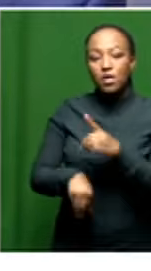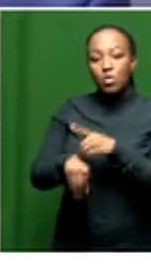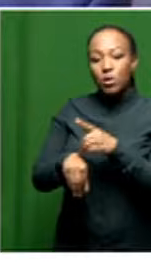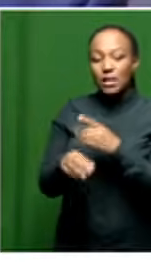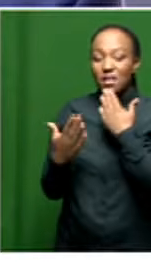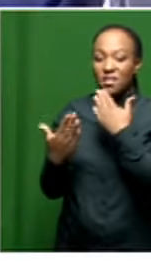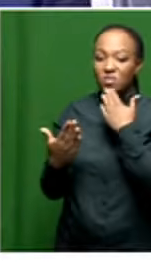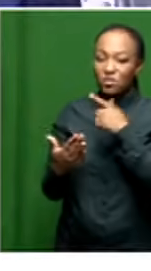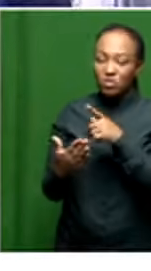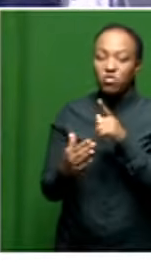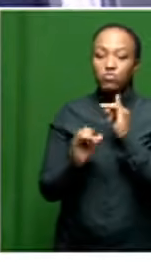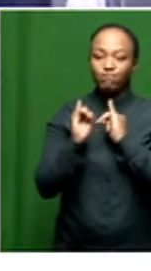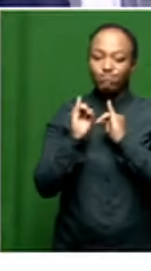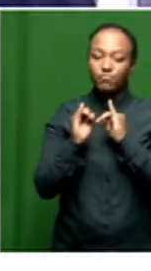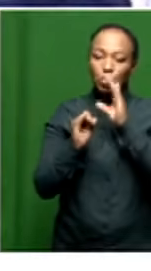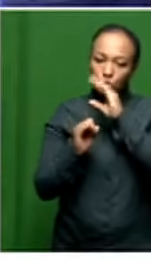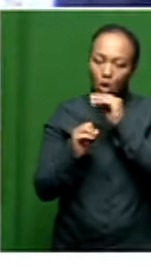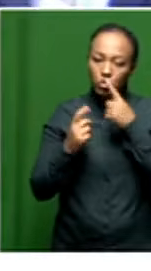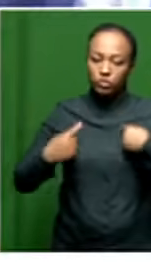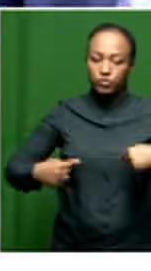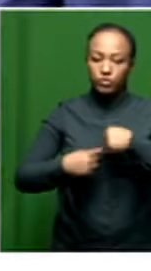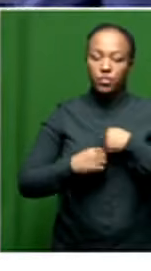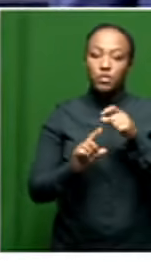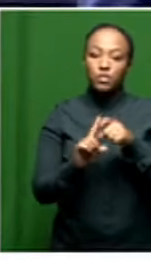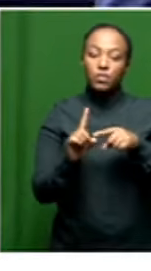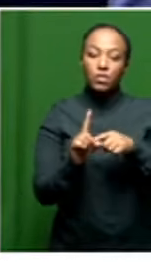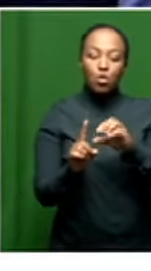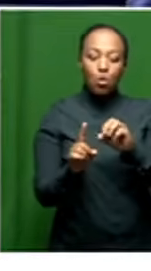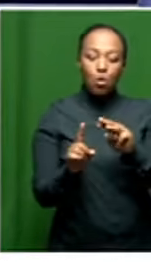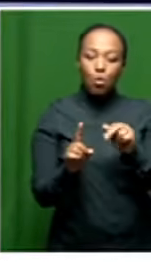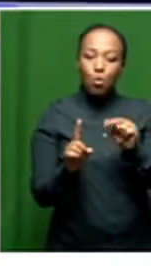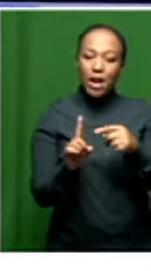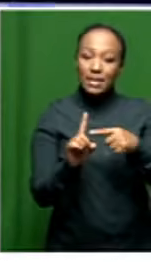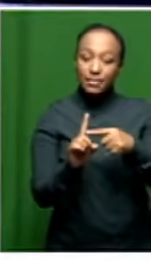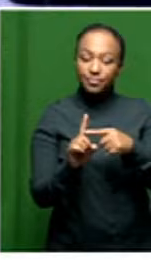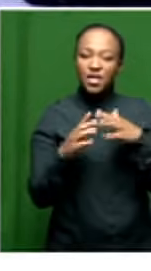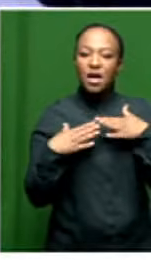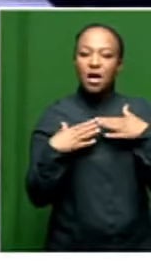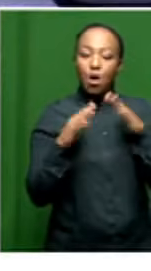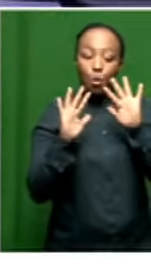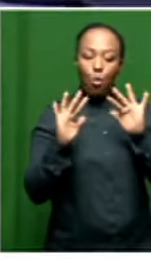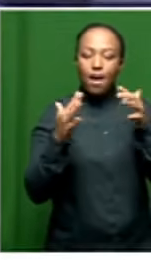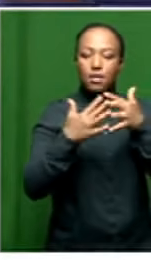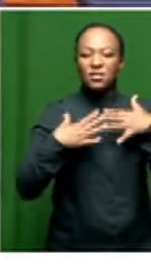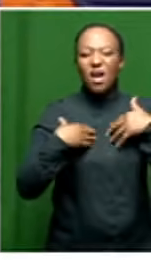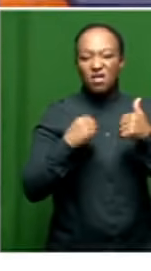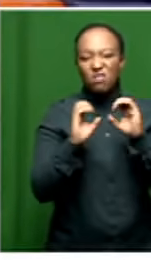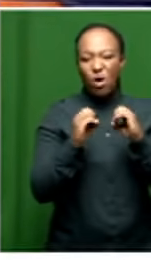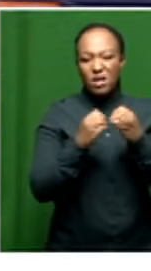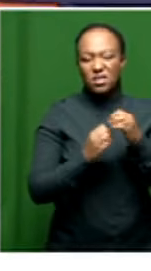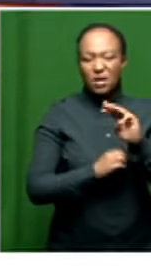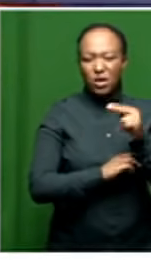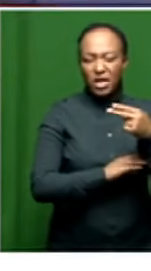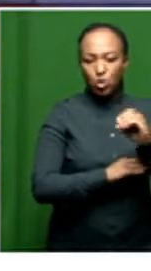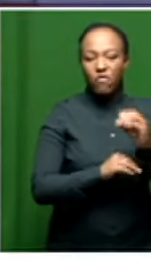us and talking to us here on Morning Live. Dr. Owen Kalua, he is from the World Health Organization. He's the representative here in South Africa, just giving us a little